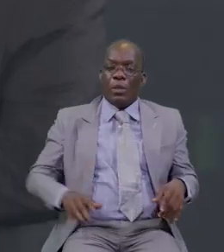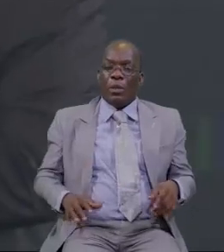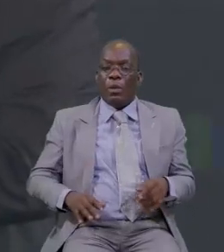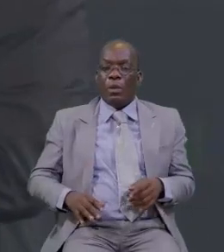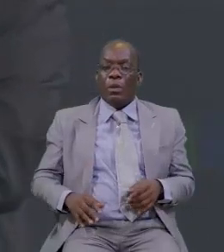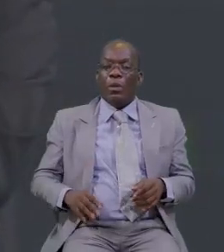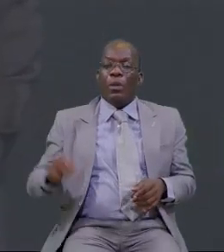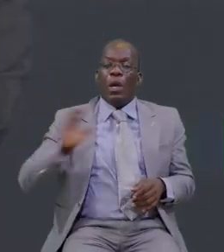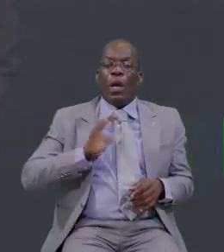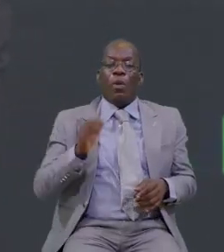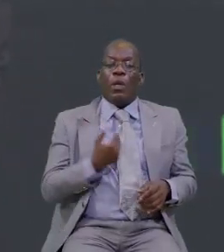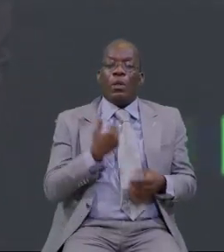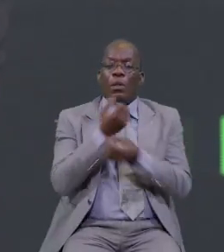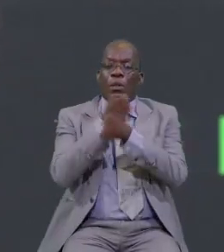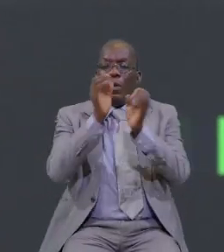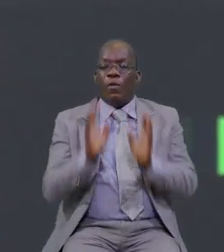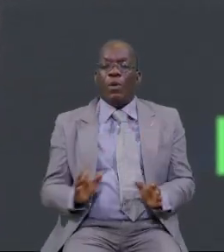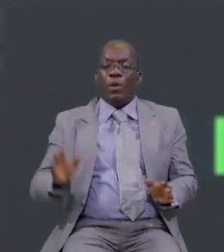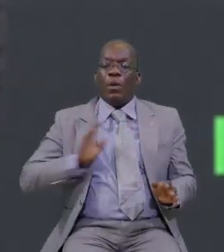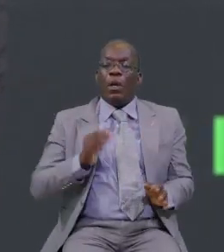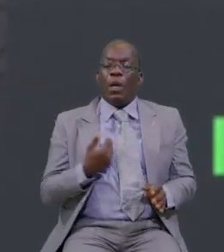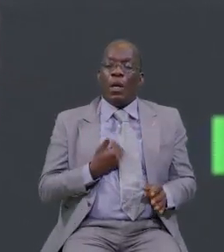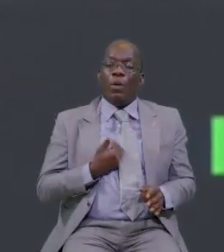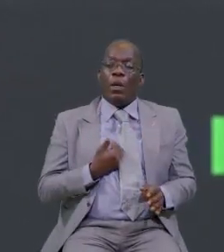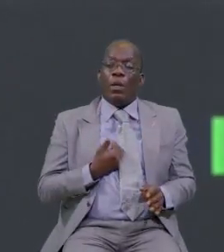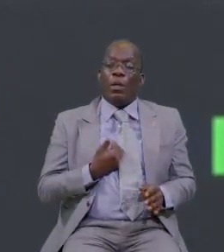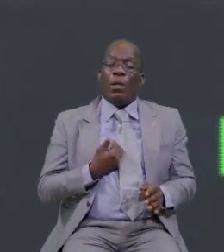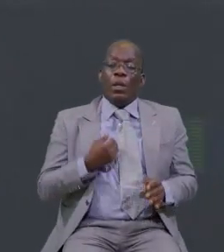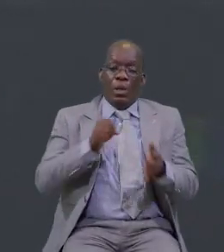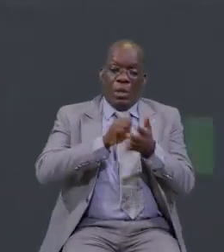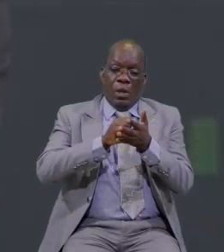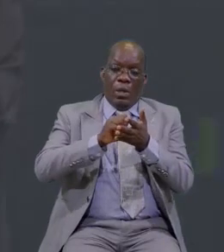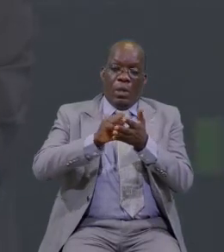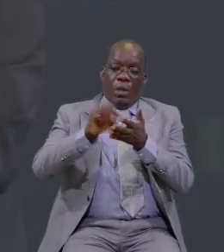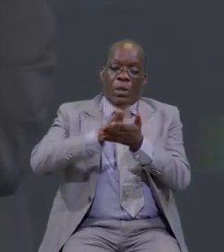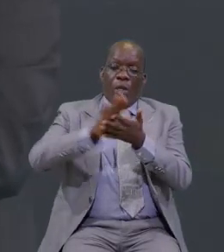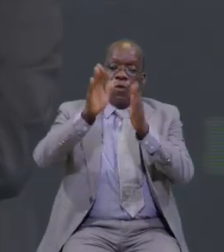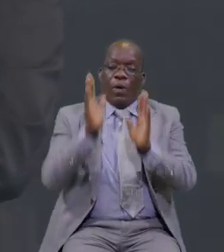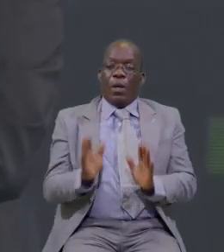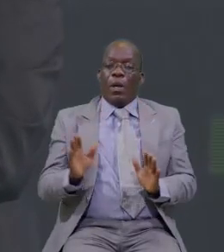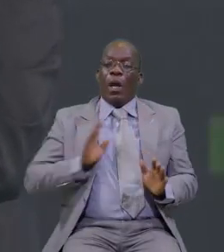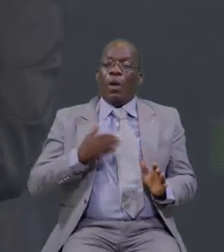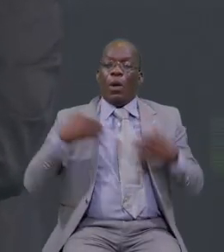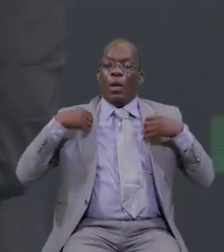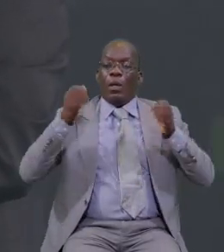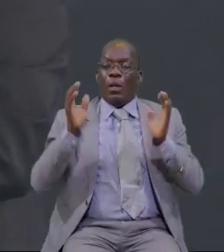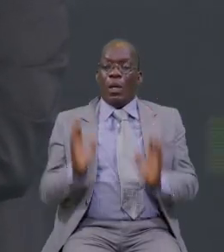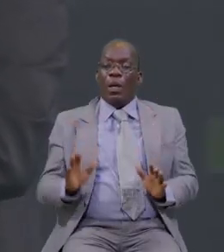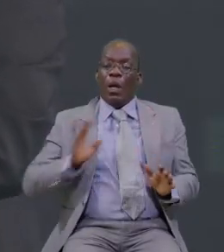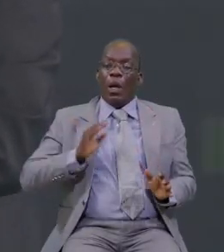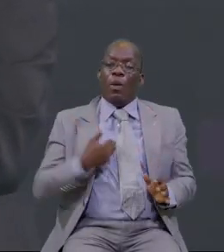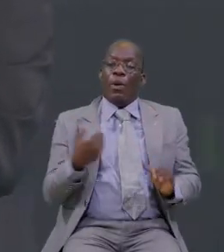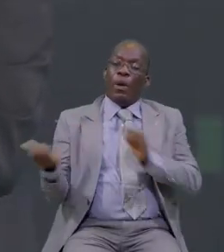Savior, a sanctifier, a healer, a baptizer in the